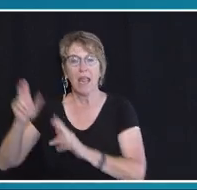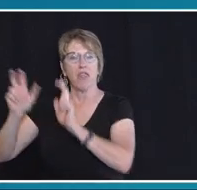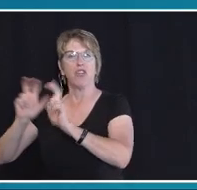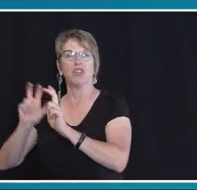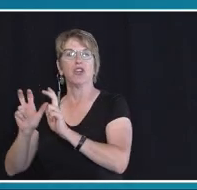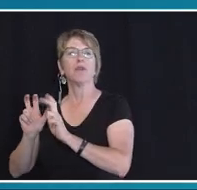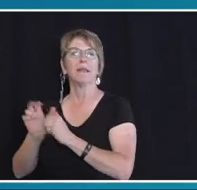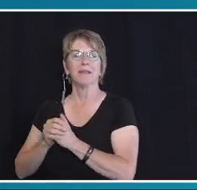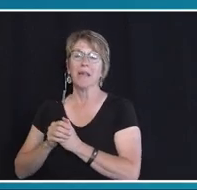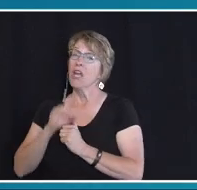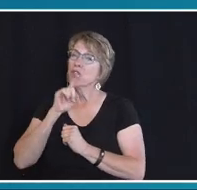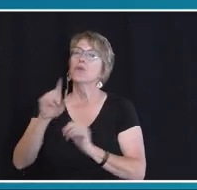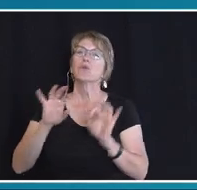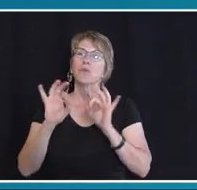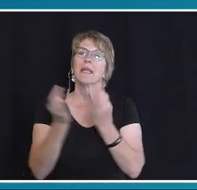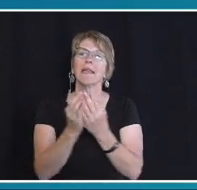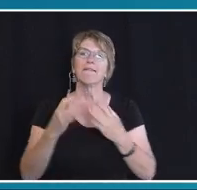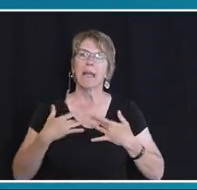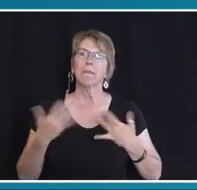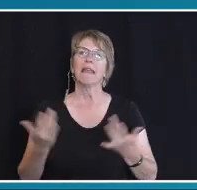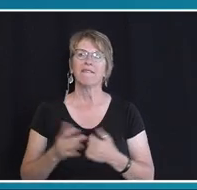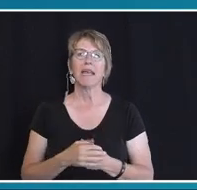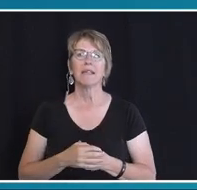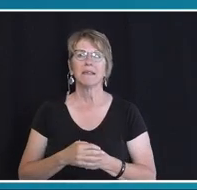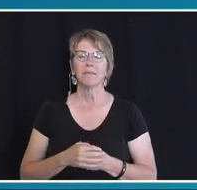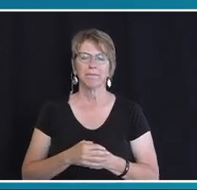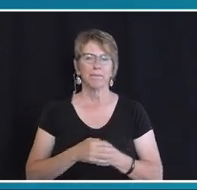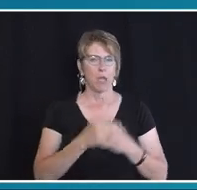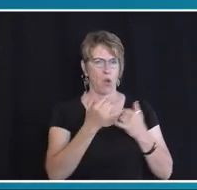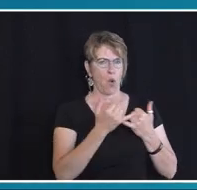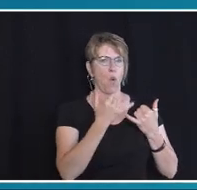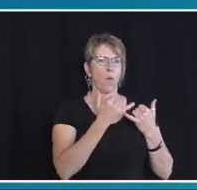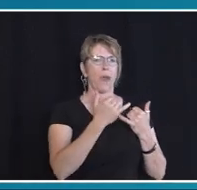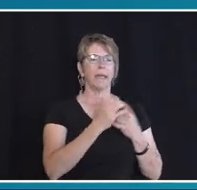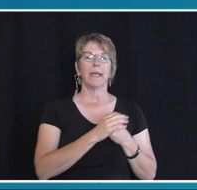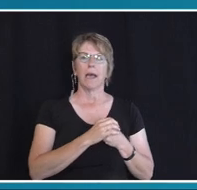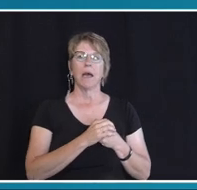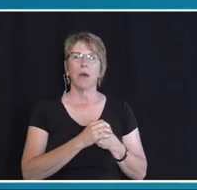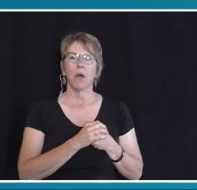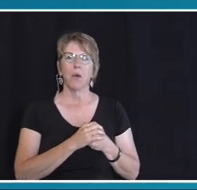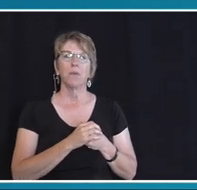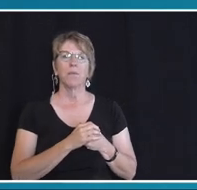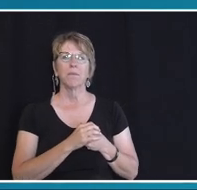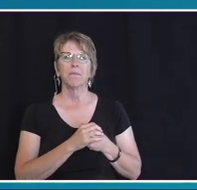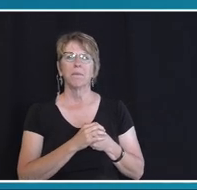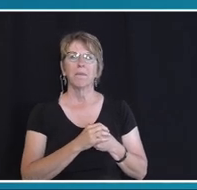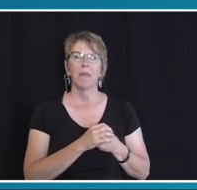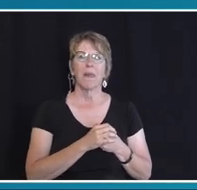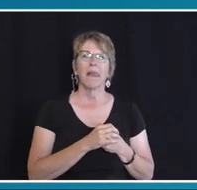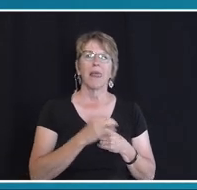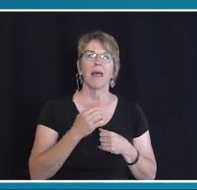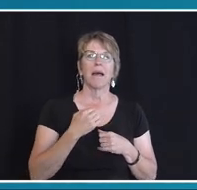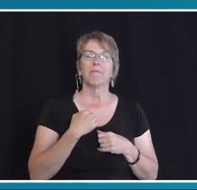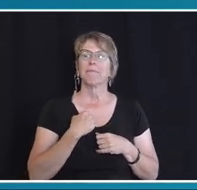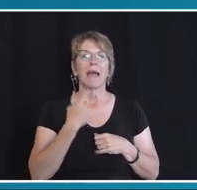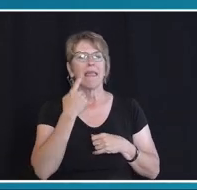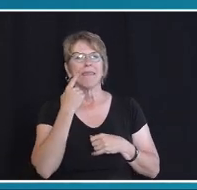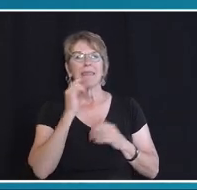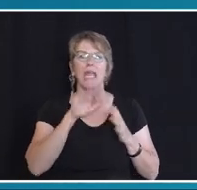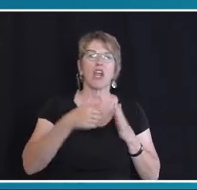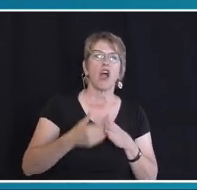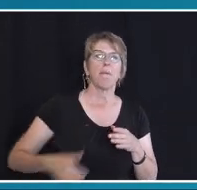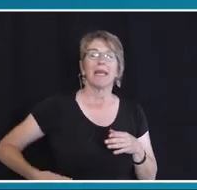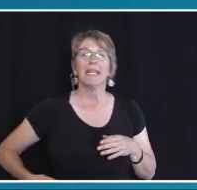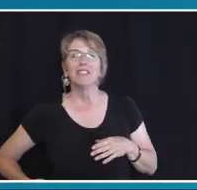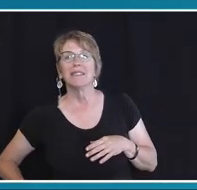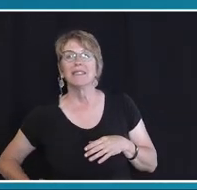a family event for all of us. As of right now, I'm planning to continue just doing power soccer as is, and can't